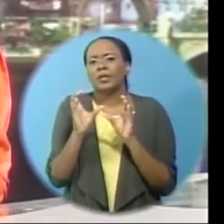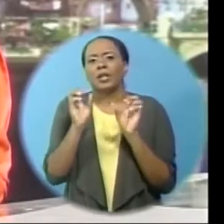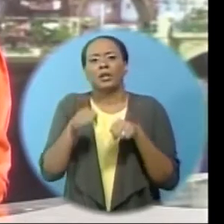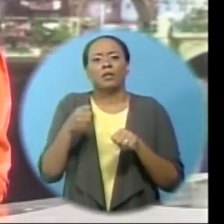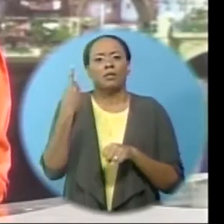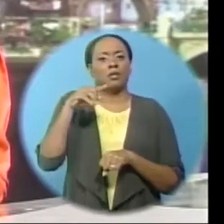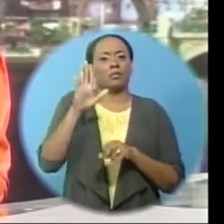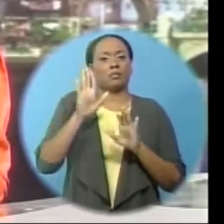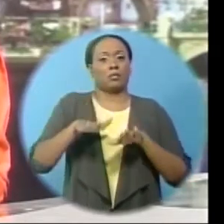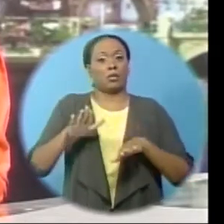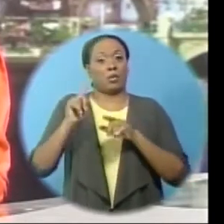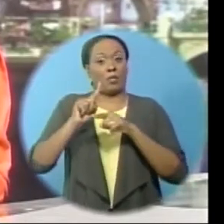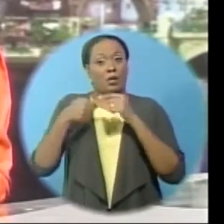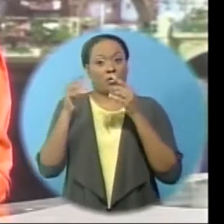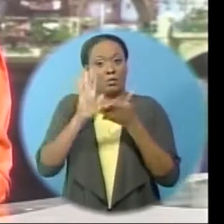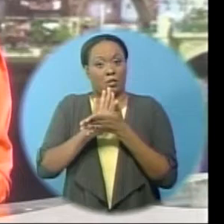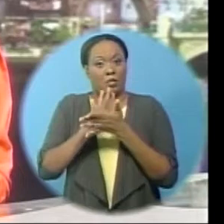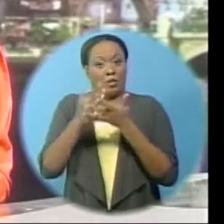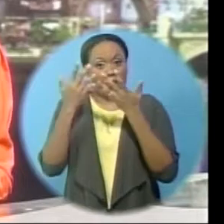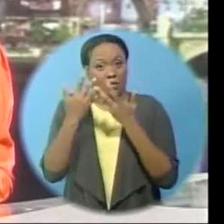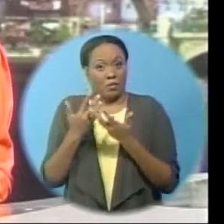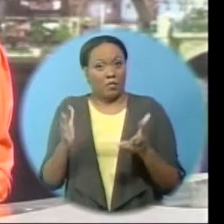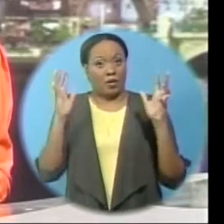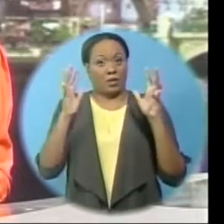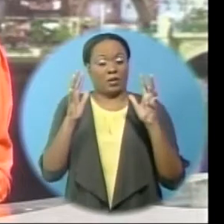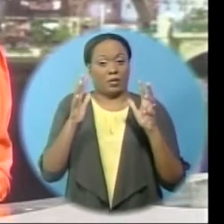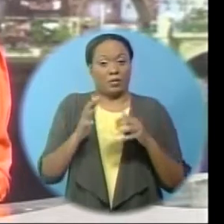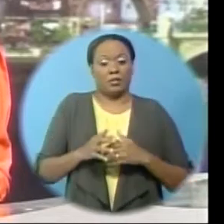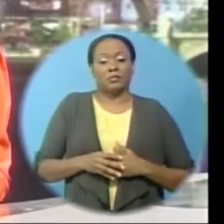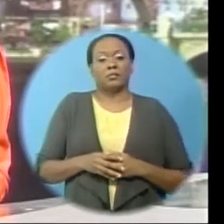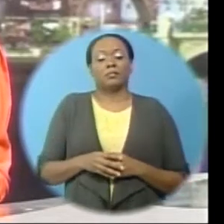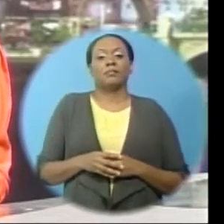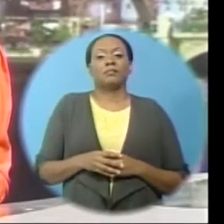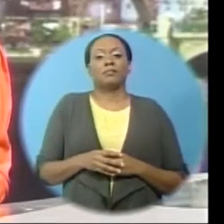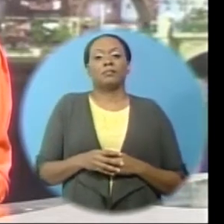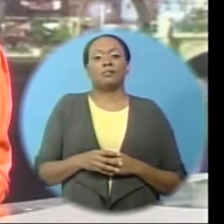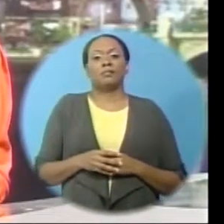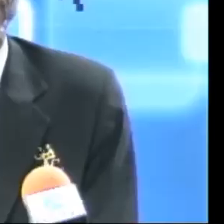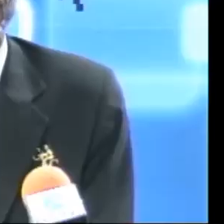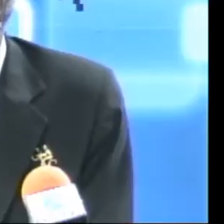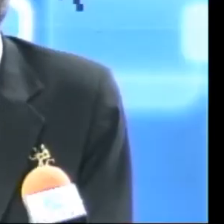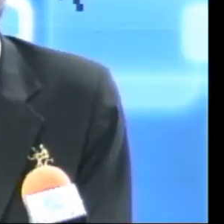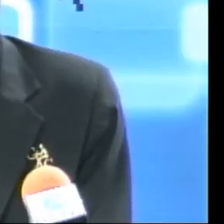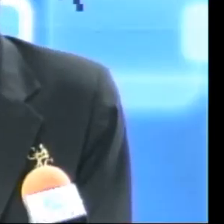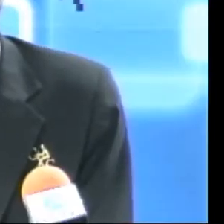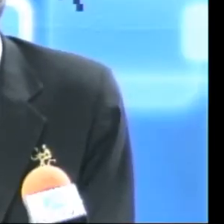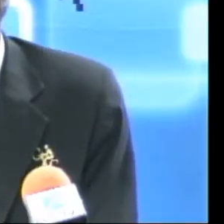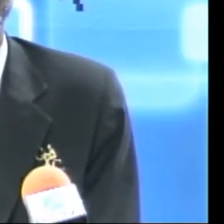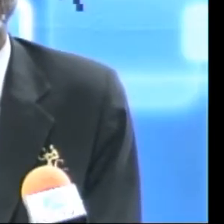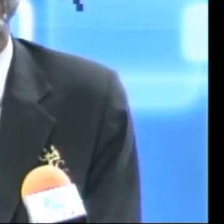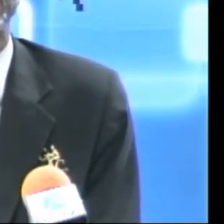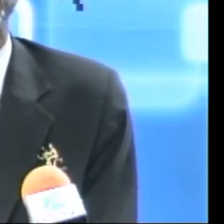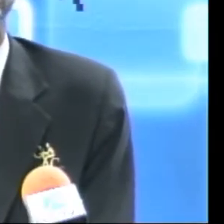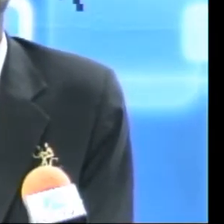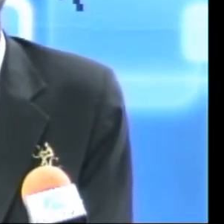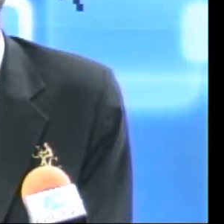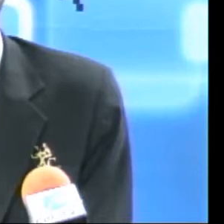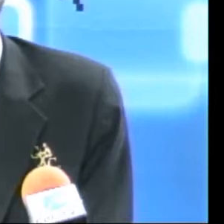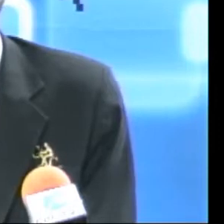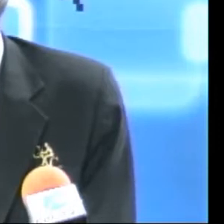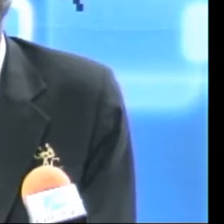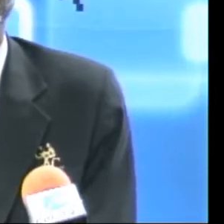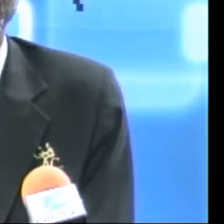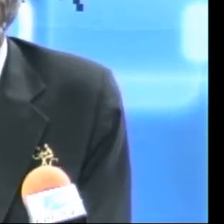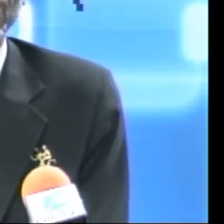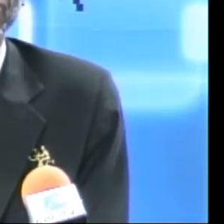available for children leaving school and access to those courses. One of the things that persons are looking at is whether it